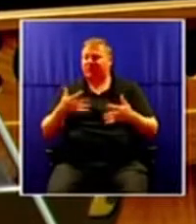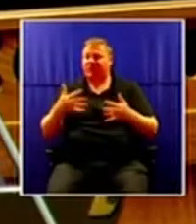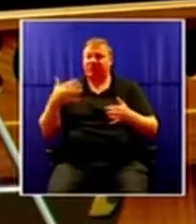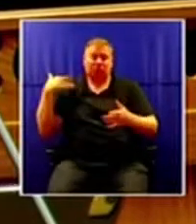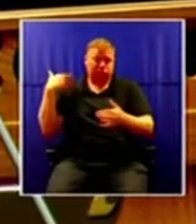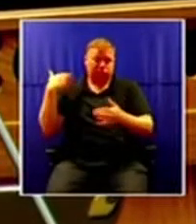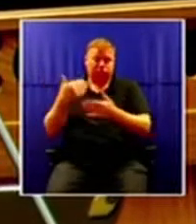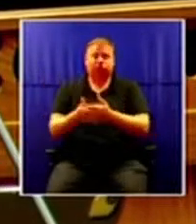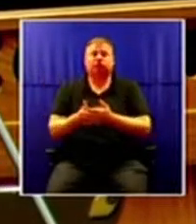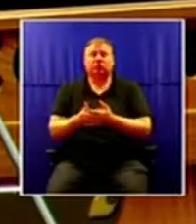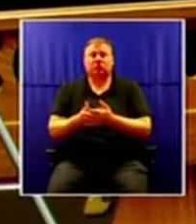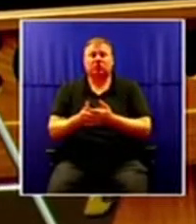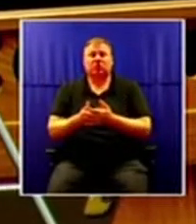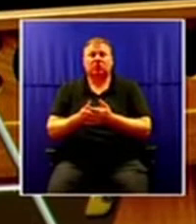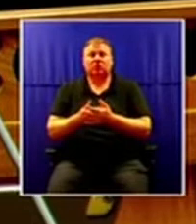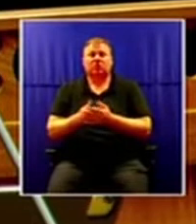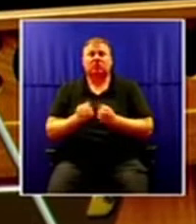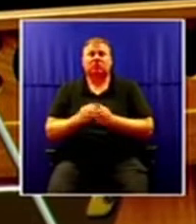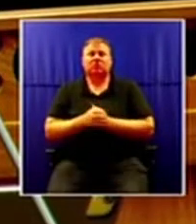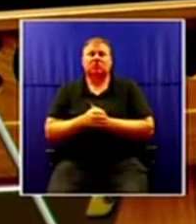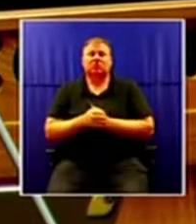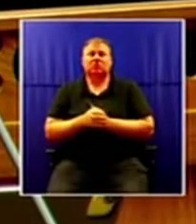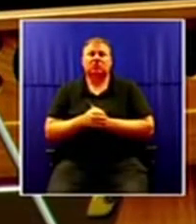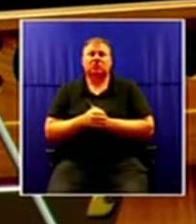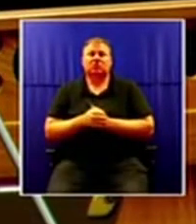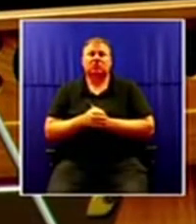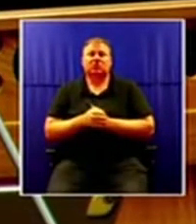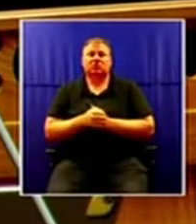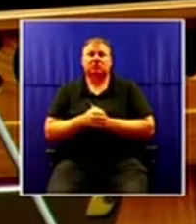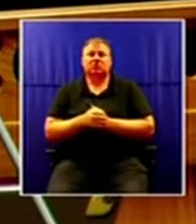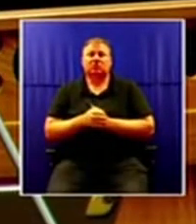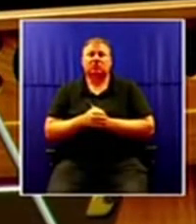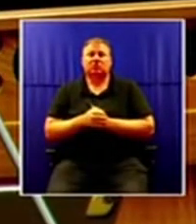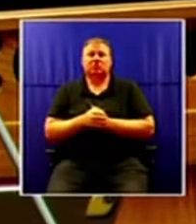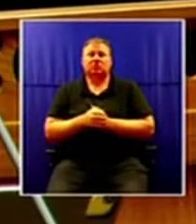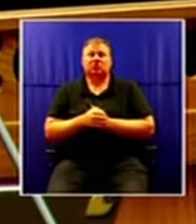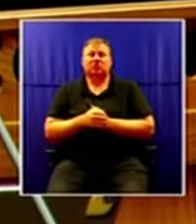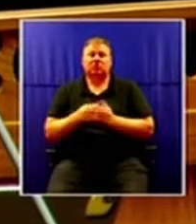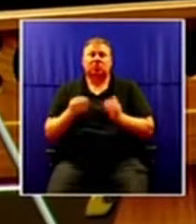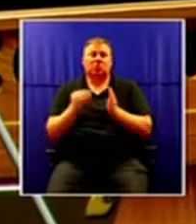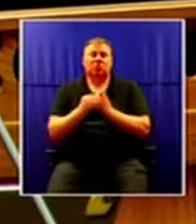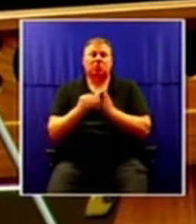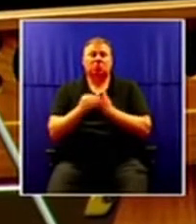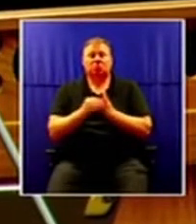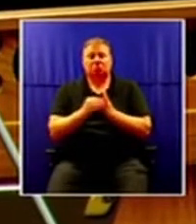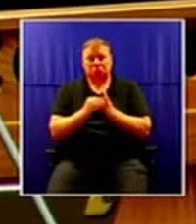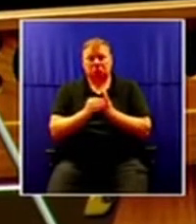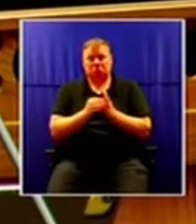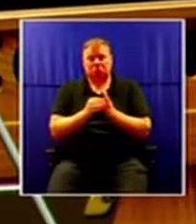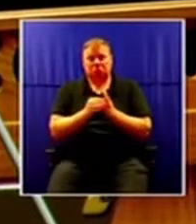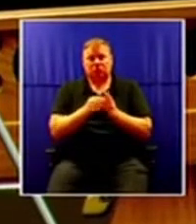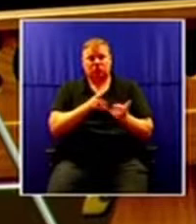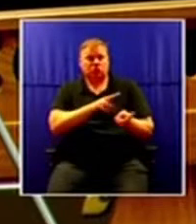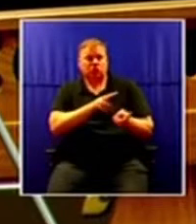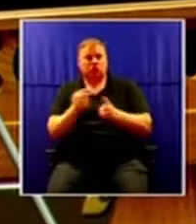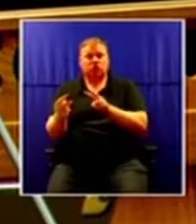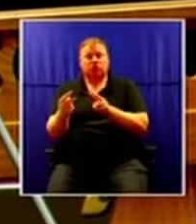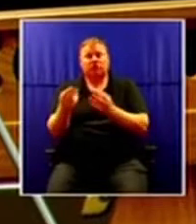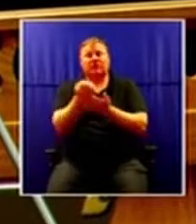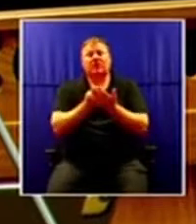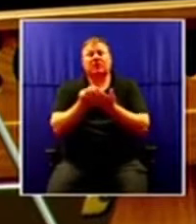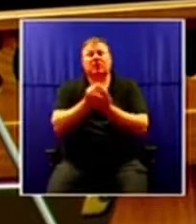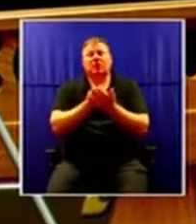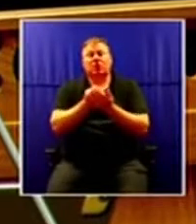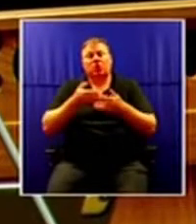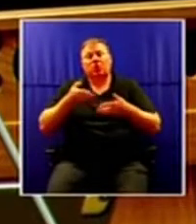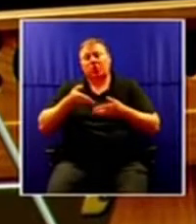concrete progress in accelerating the implementation and shifting of our economic trajectory.